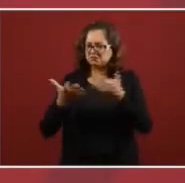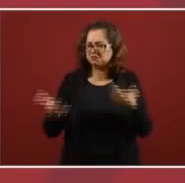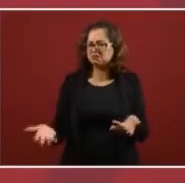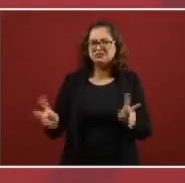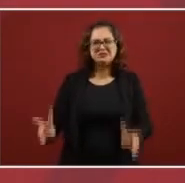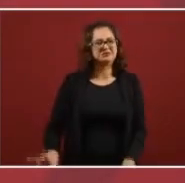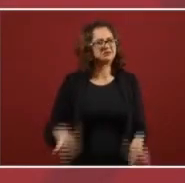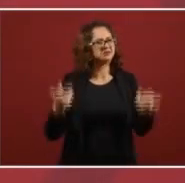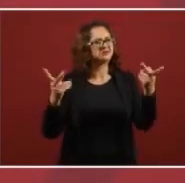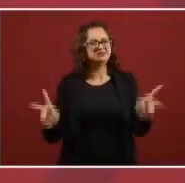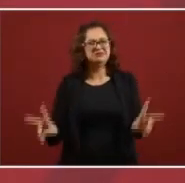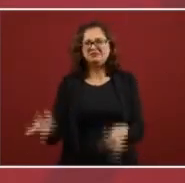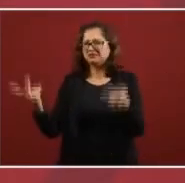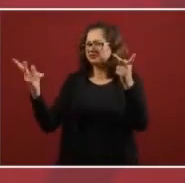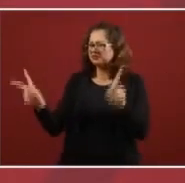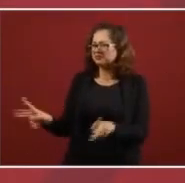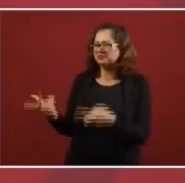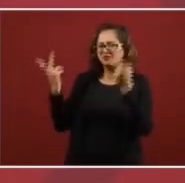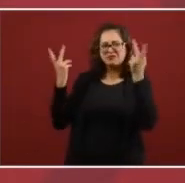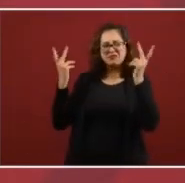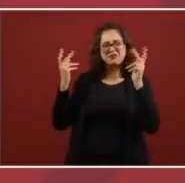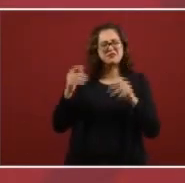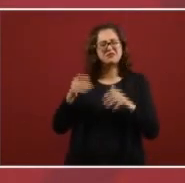with the lands.